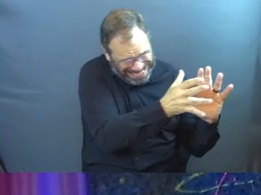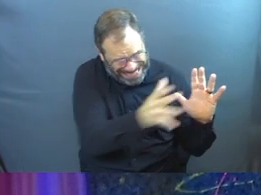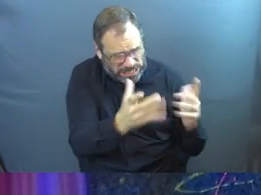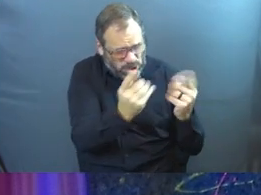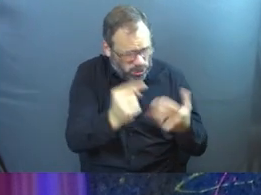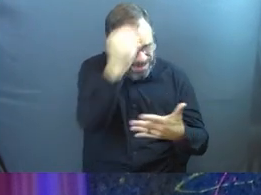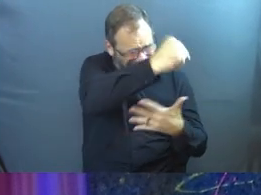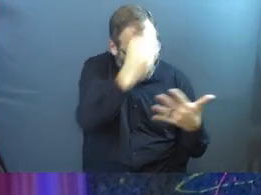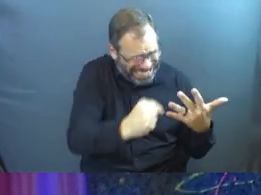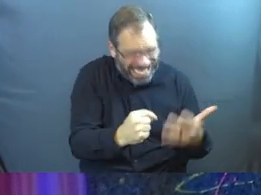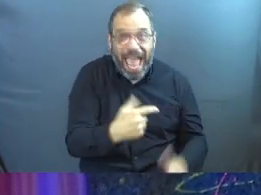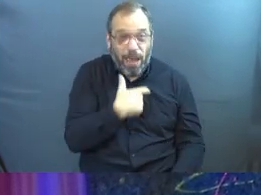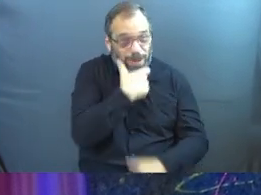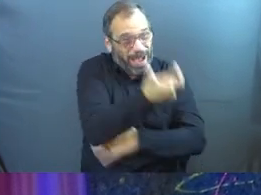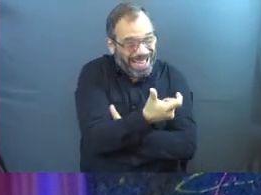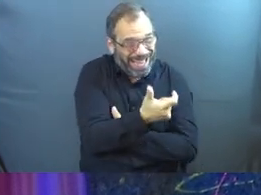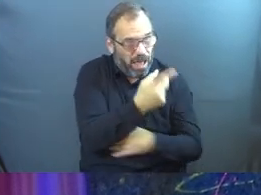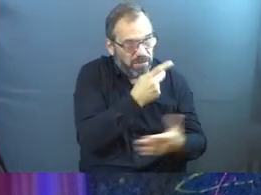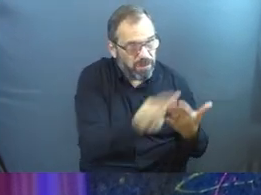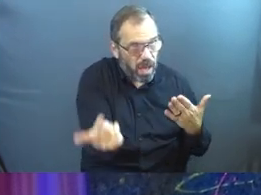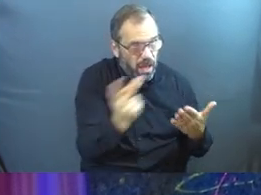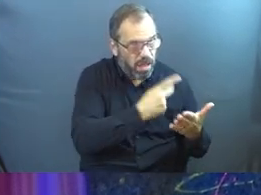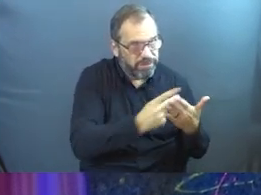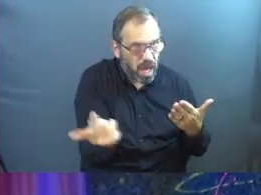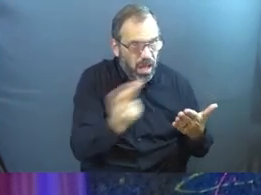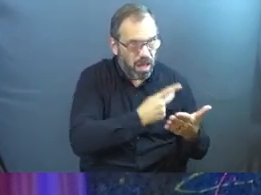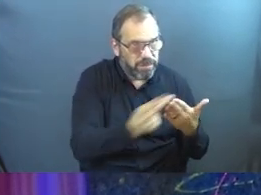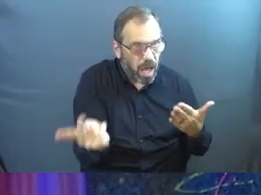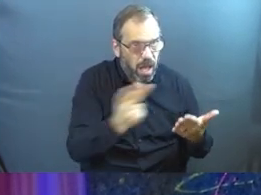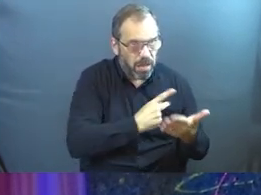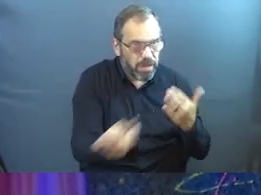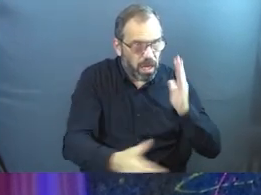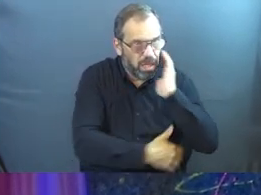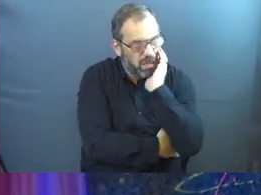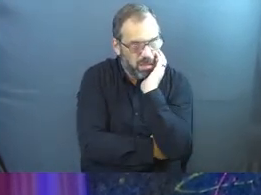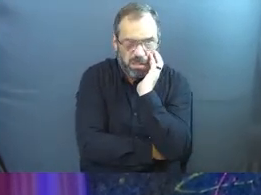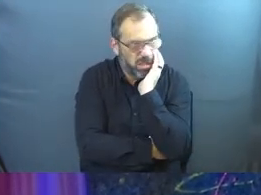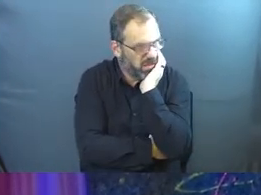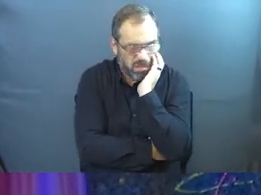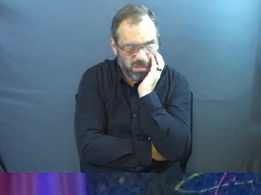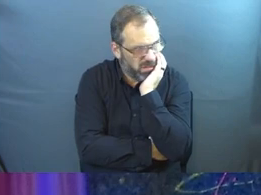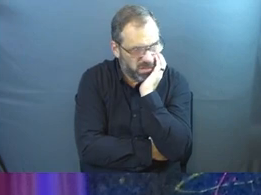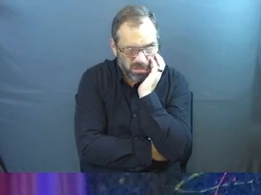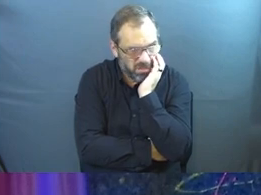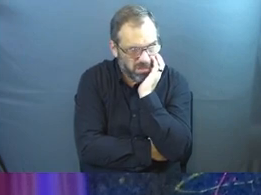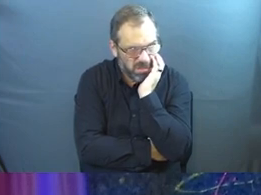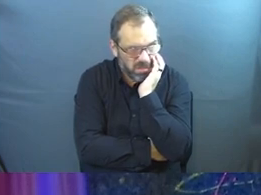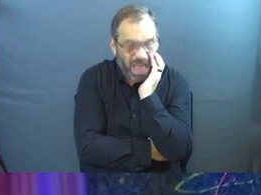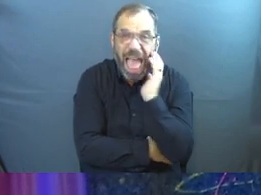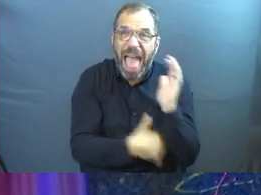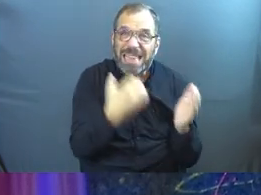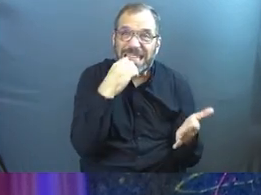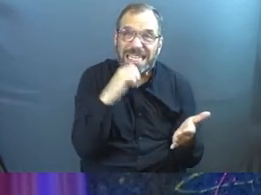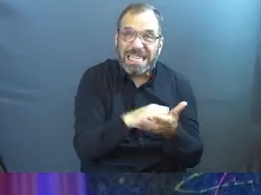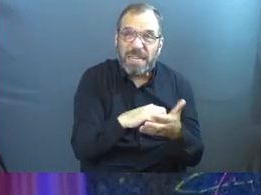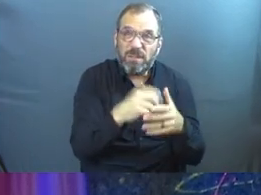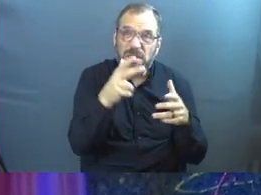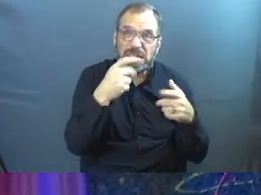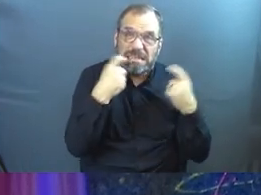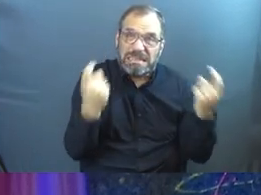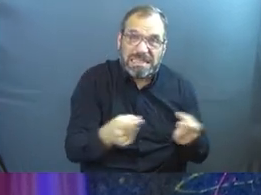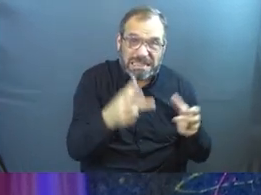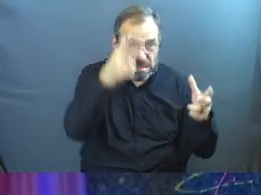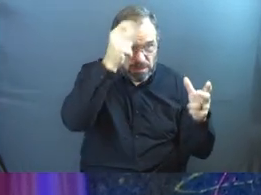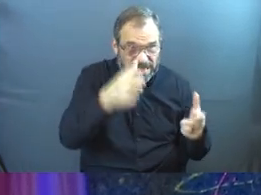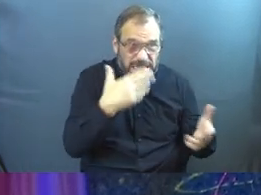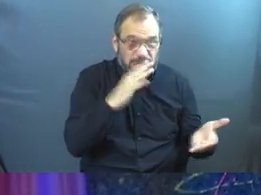you to do. And then we watch them fail over and over and over again. And it gets so bad and the evil gets so bad